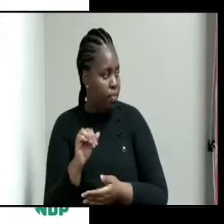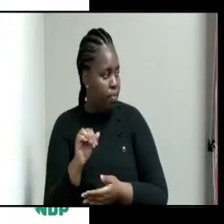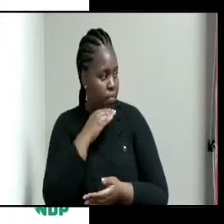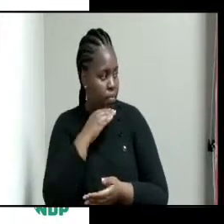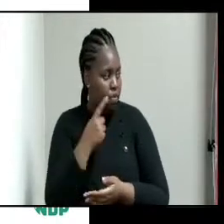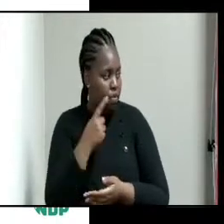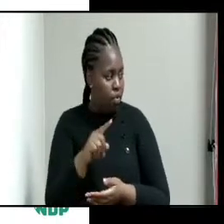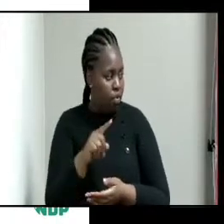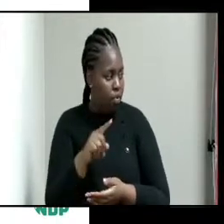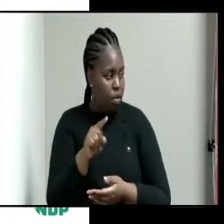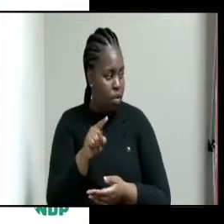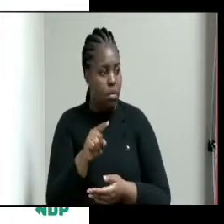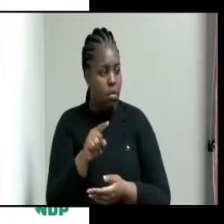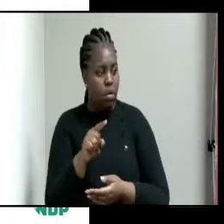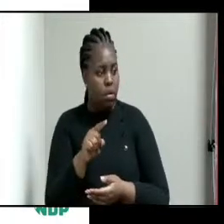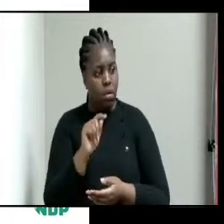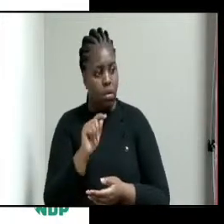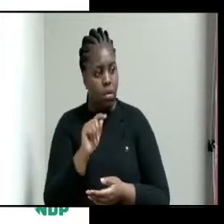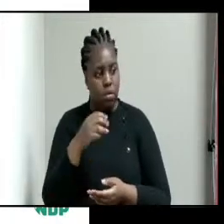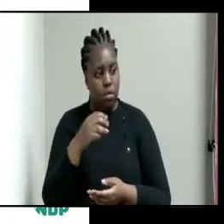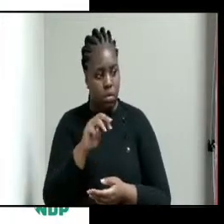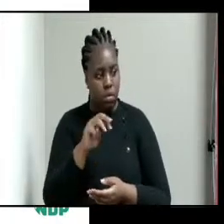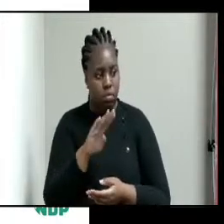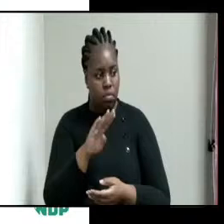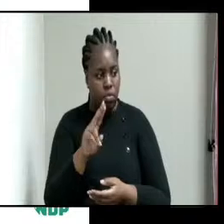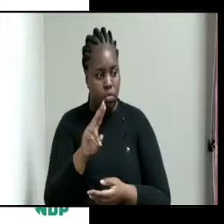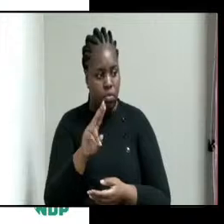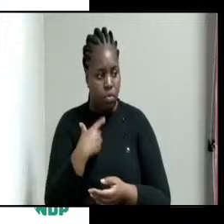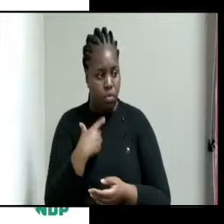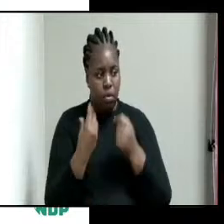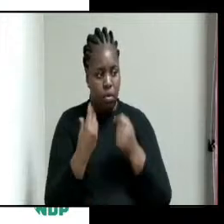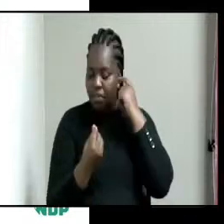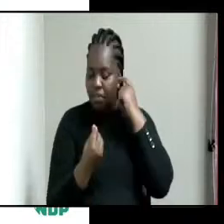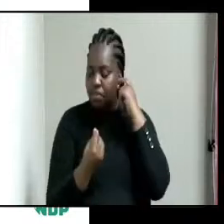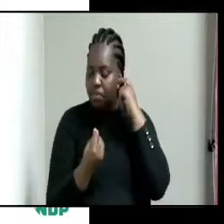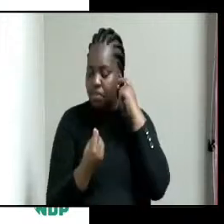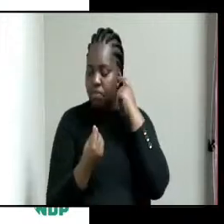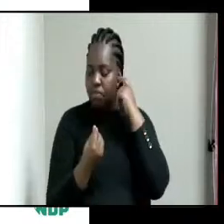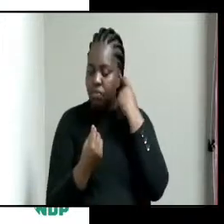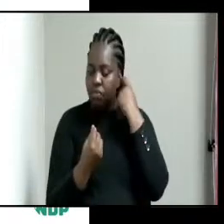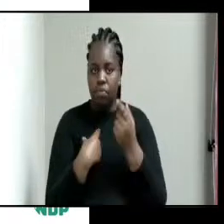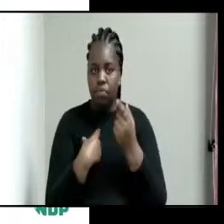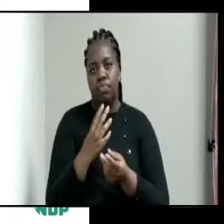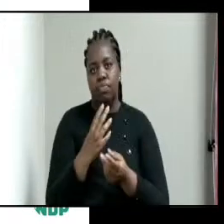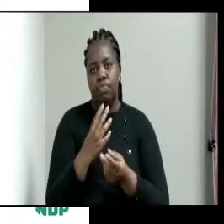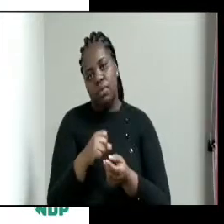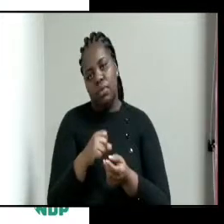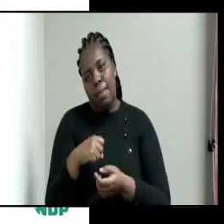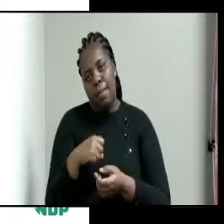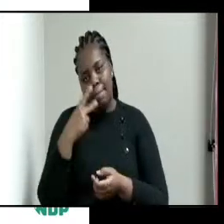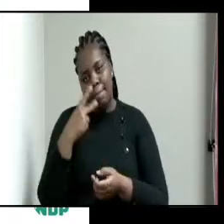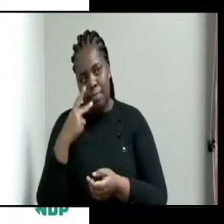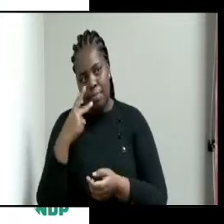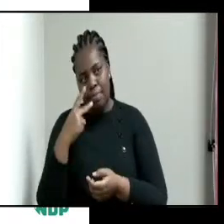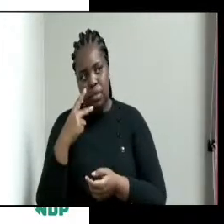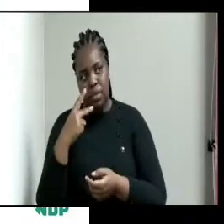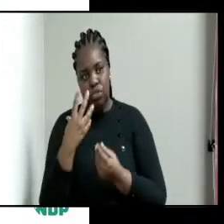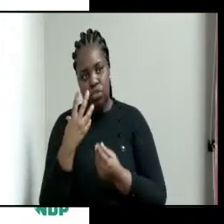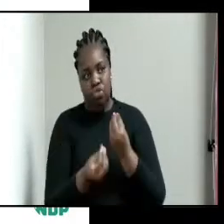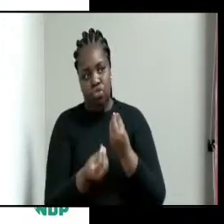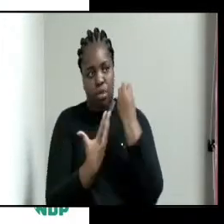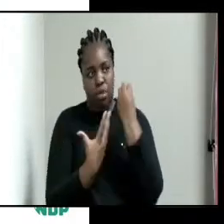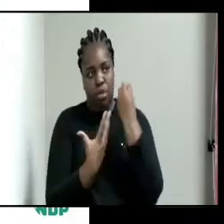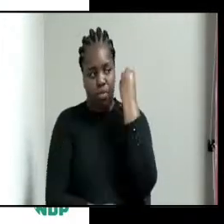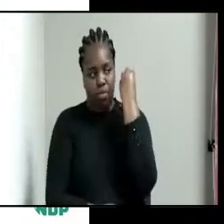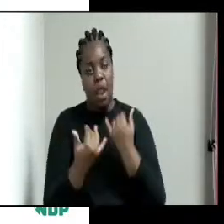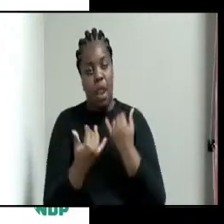taken through in the earlier table. And then we have what we call the intensity of multidimensional poverty, child poverty. And